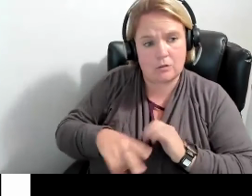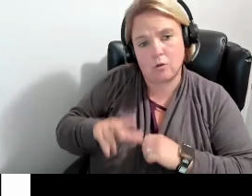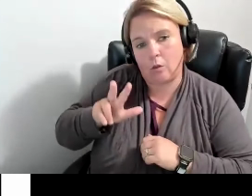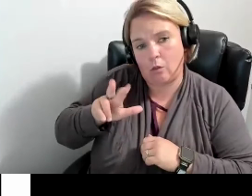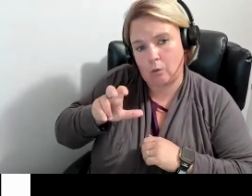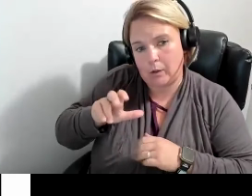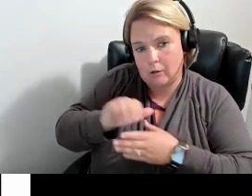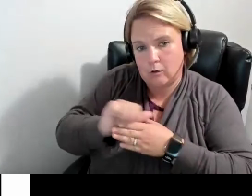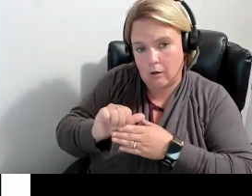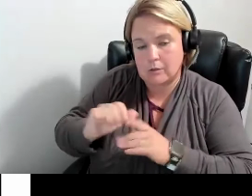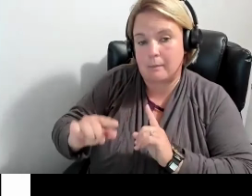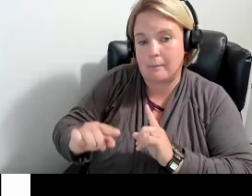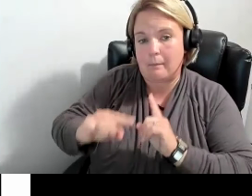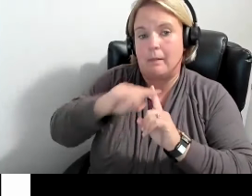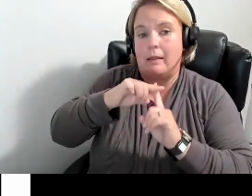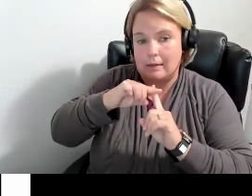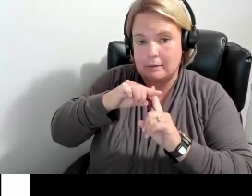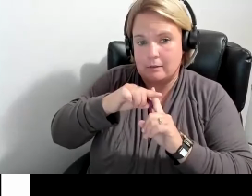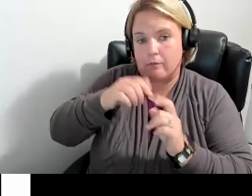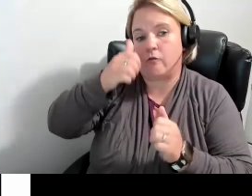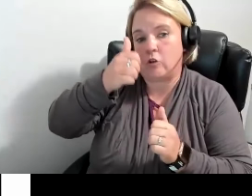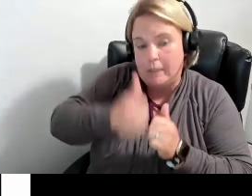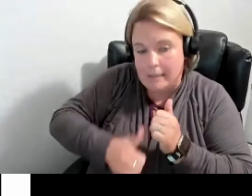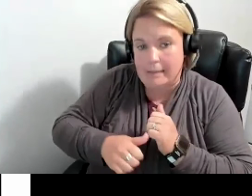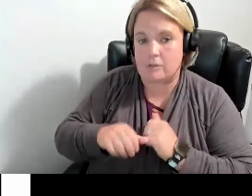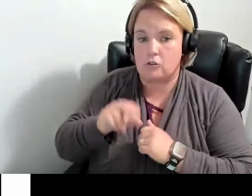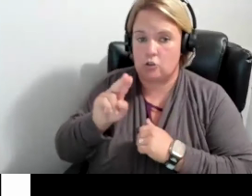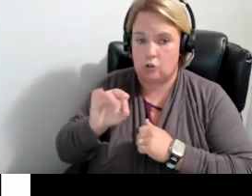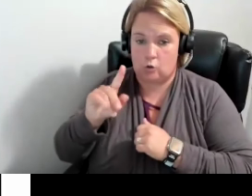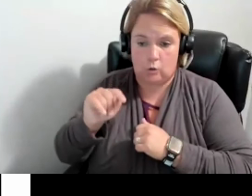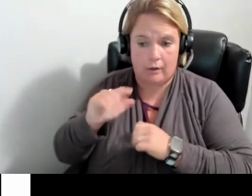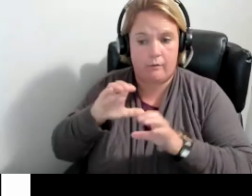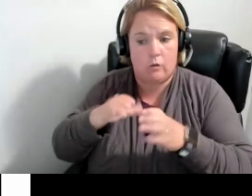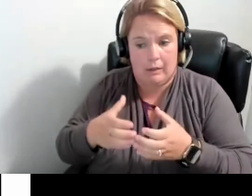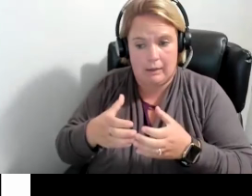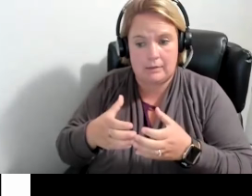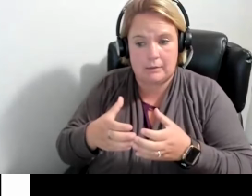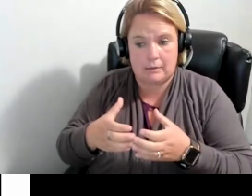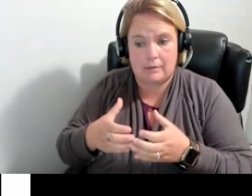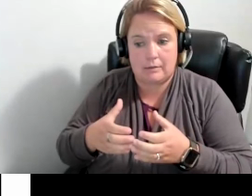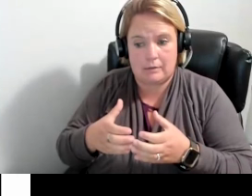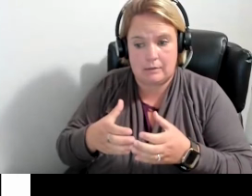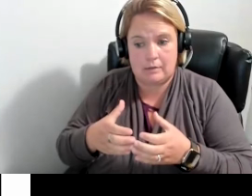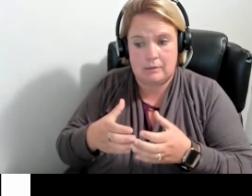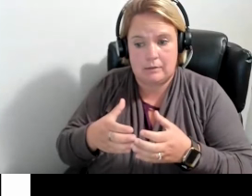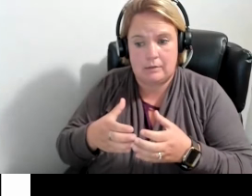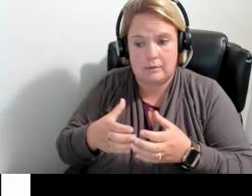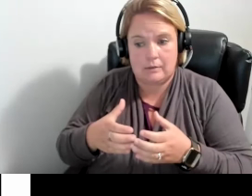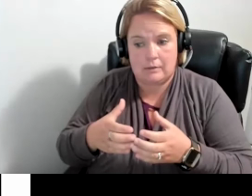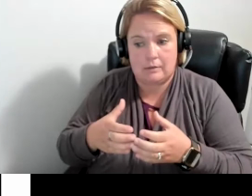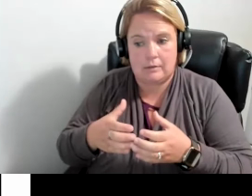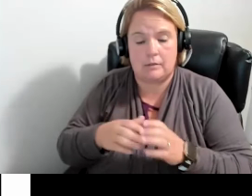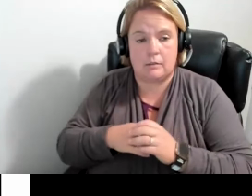$300 plus for every unit of classes. So you can just see how the price tag would just blow up for